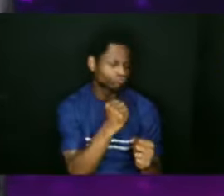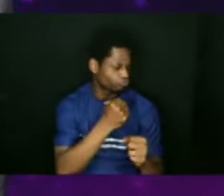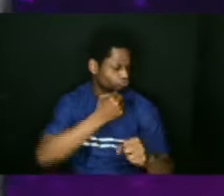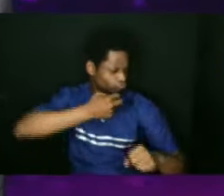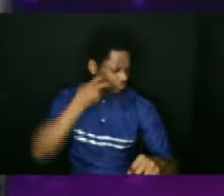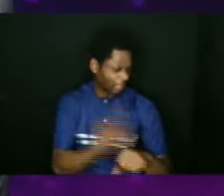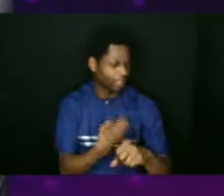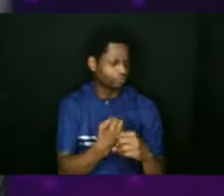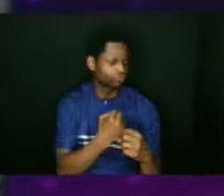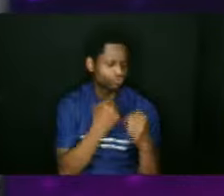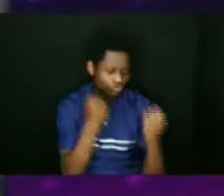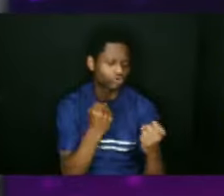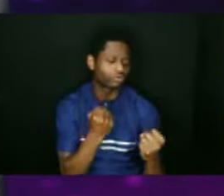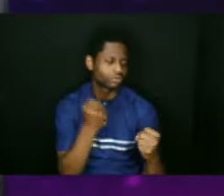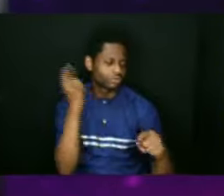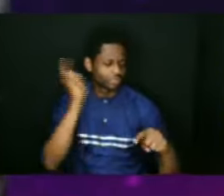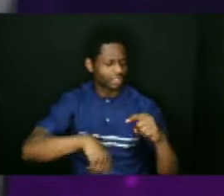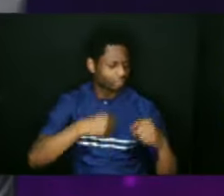And